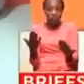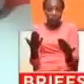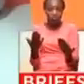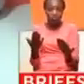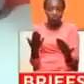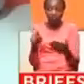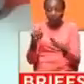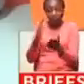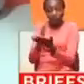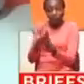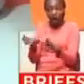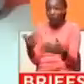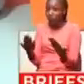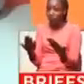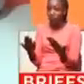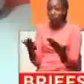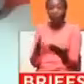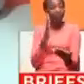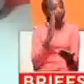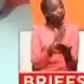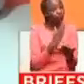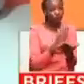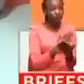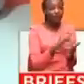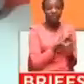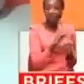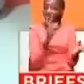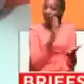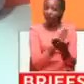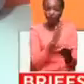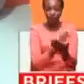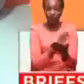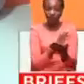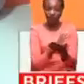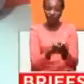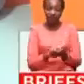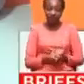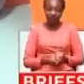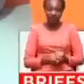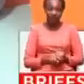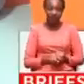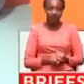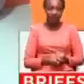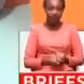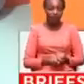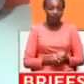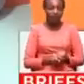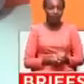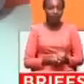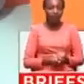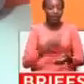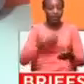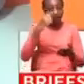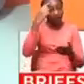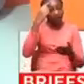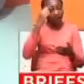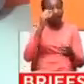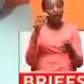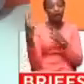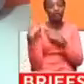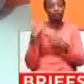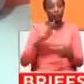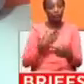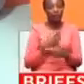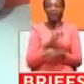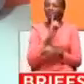it showbiz? It's true. It's absolutely true. You know, but my job, I guess, is just to warn people and just tell